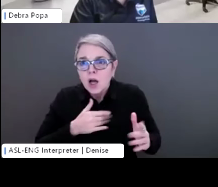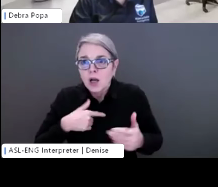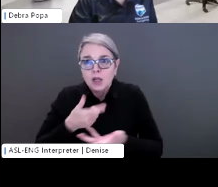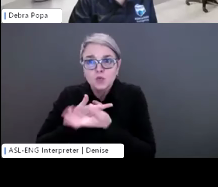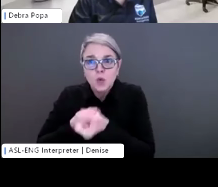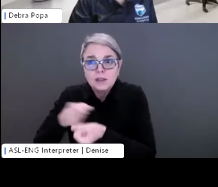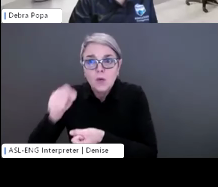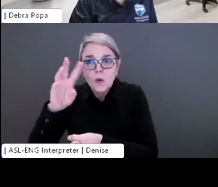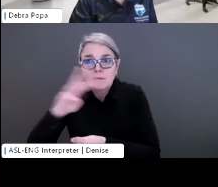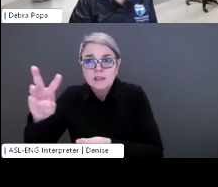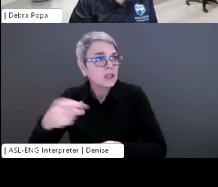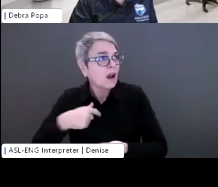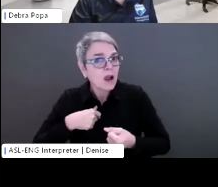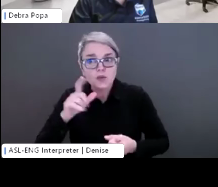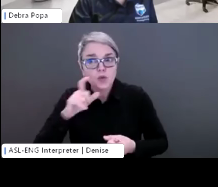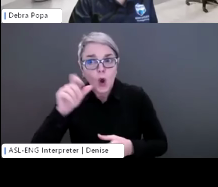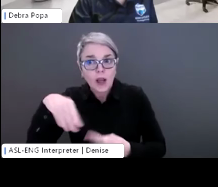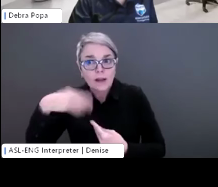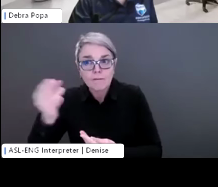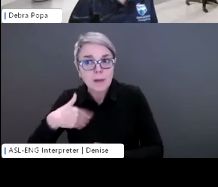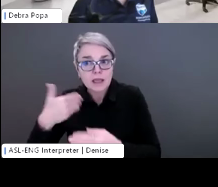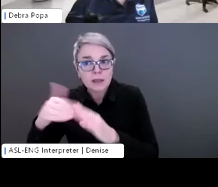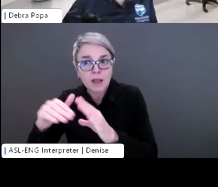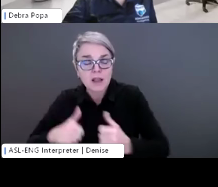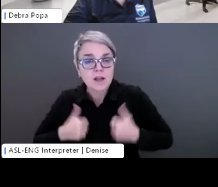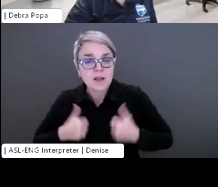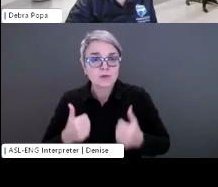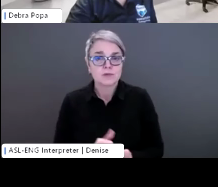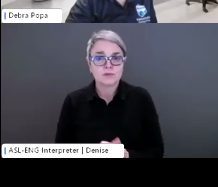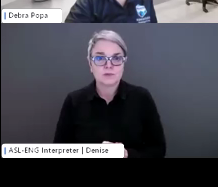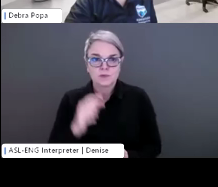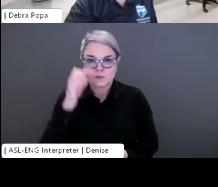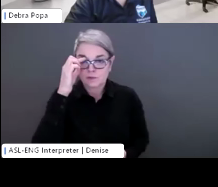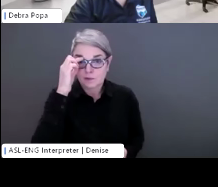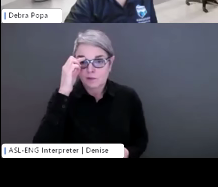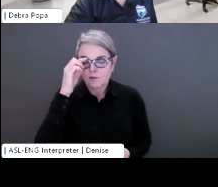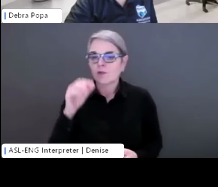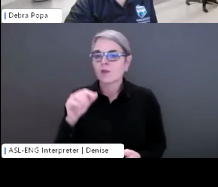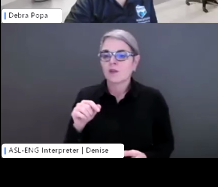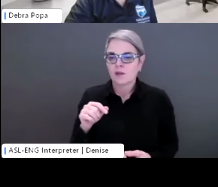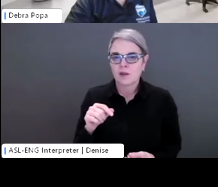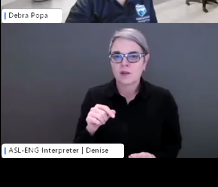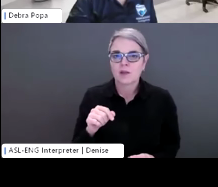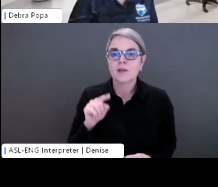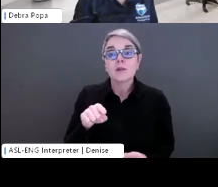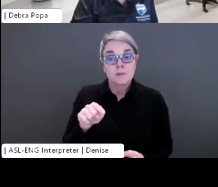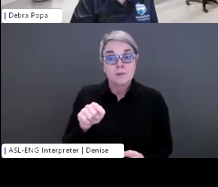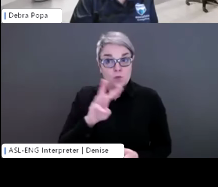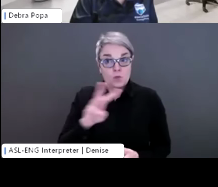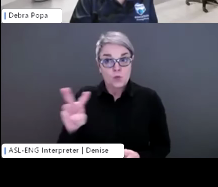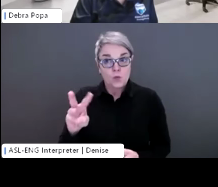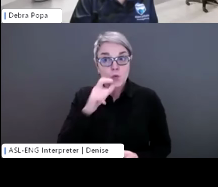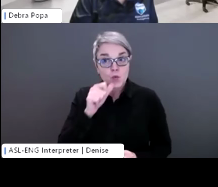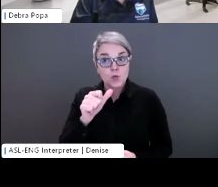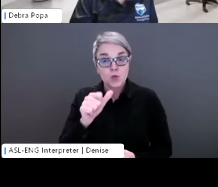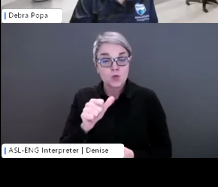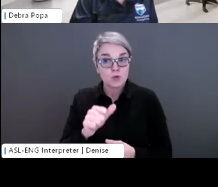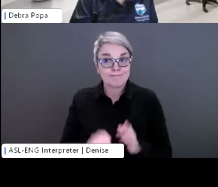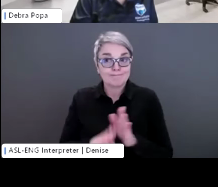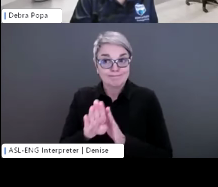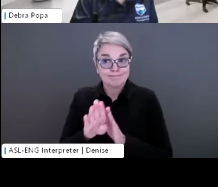give it to this site?" This website was created by a highly trusted